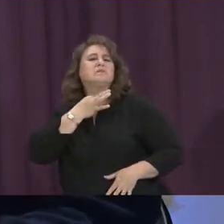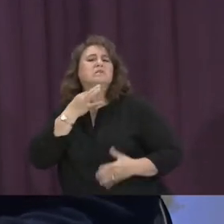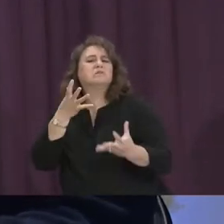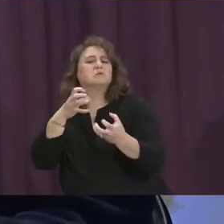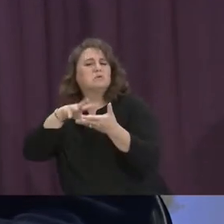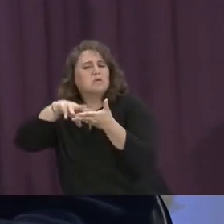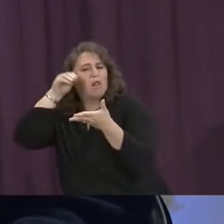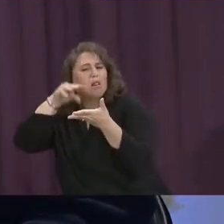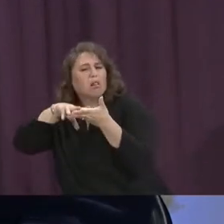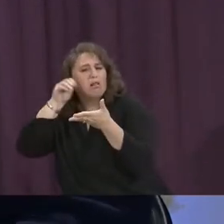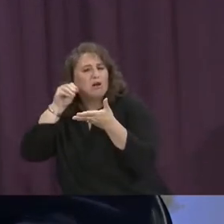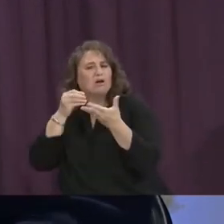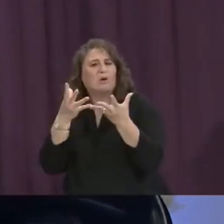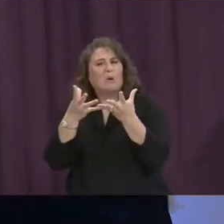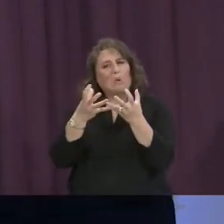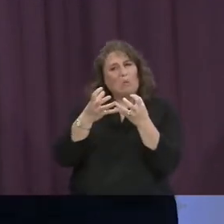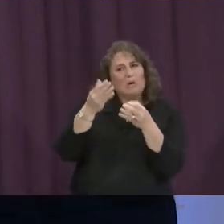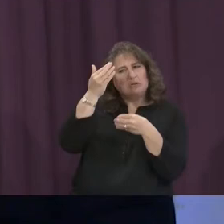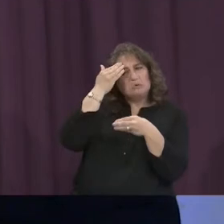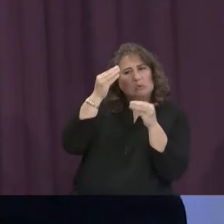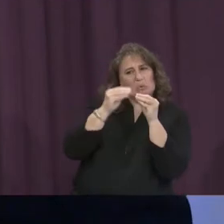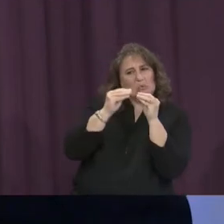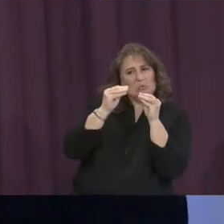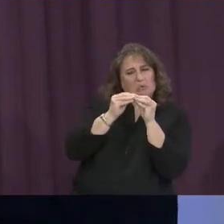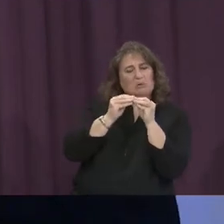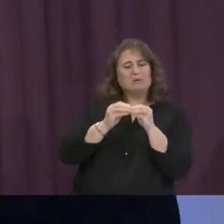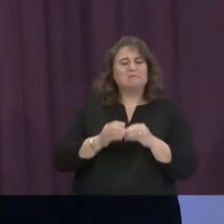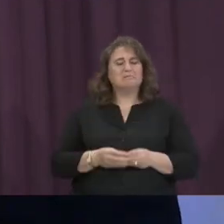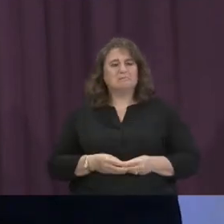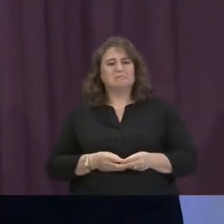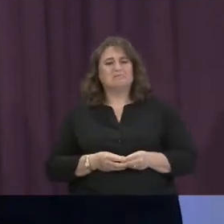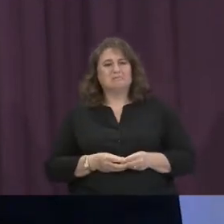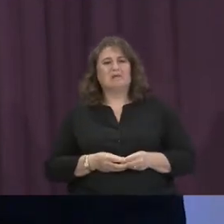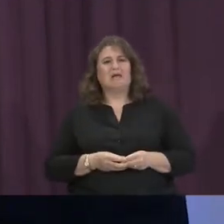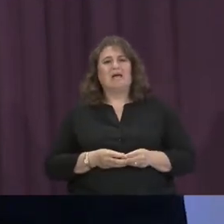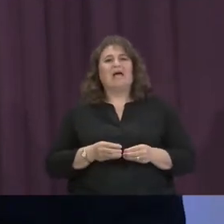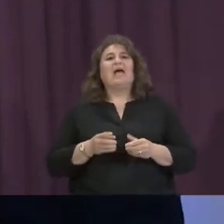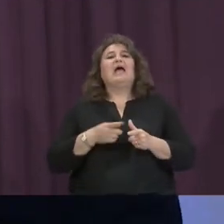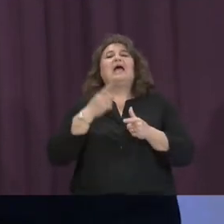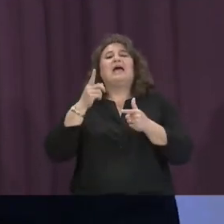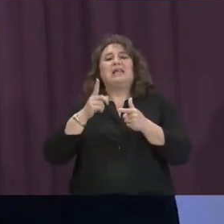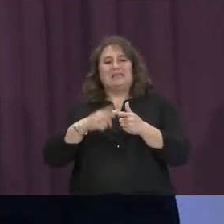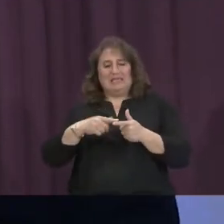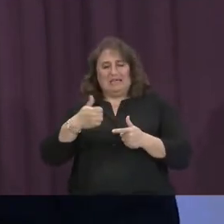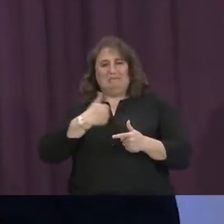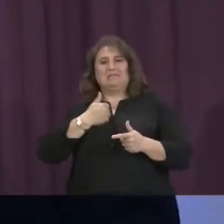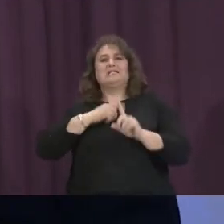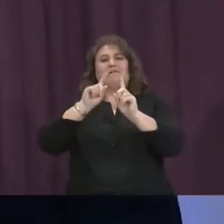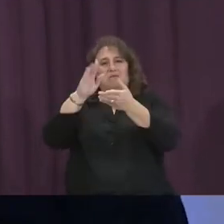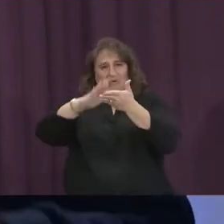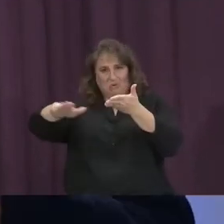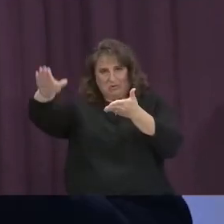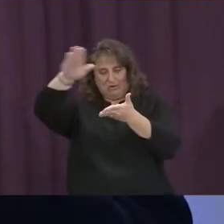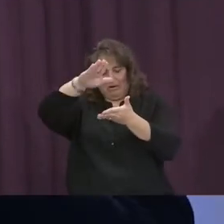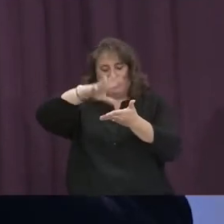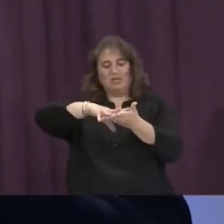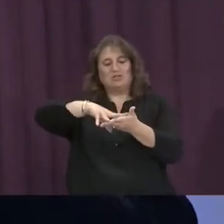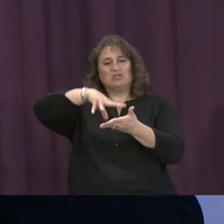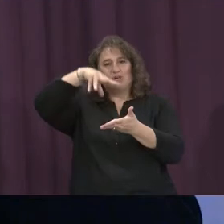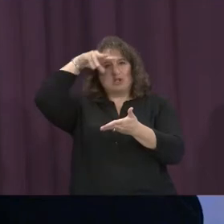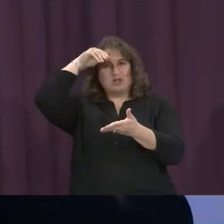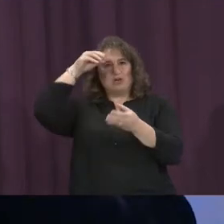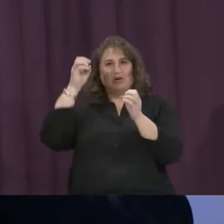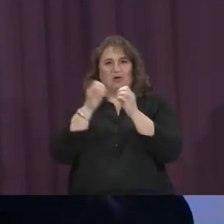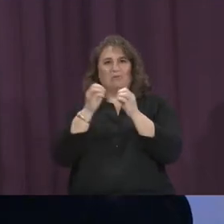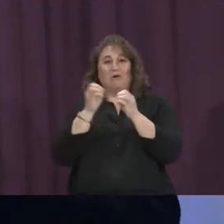more. And, um, I learned a lot when I finally started going to college. And, just, I remember walking